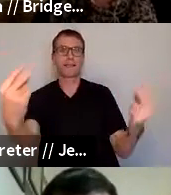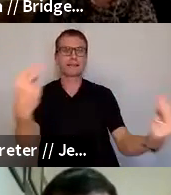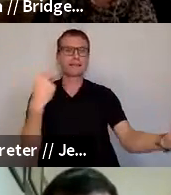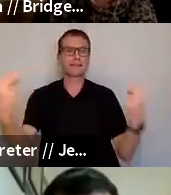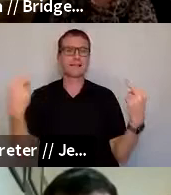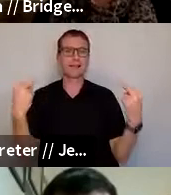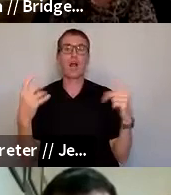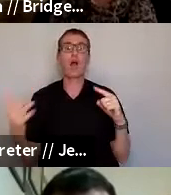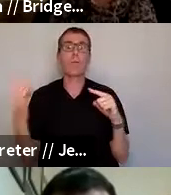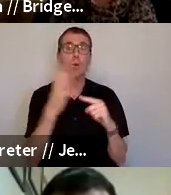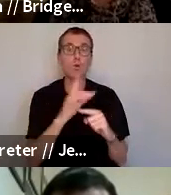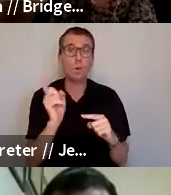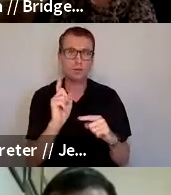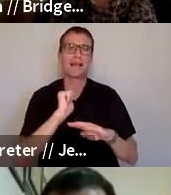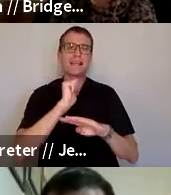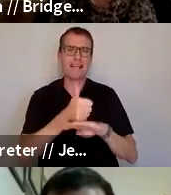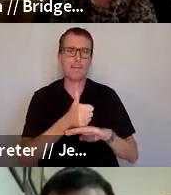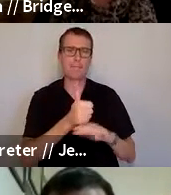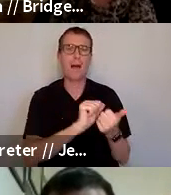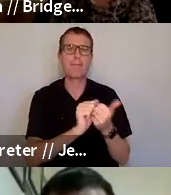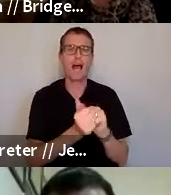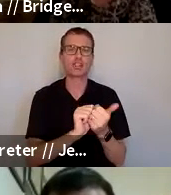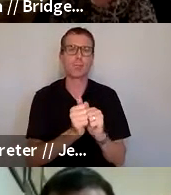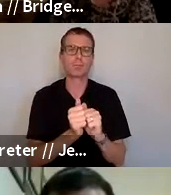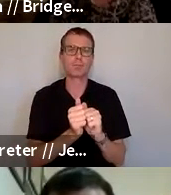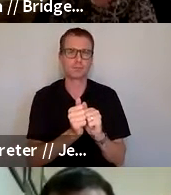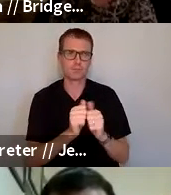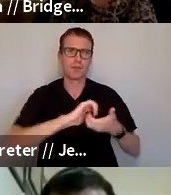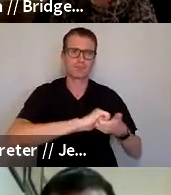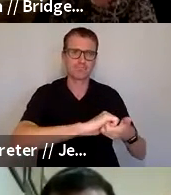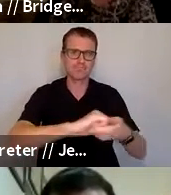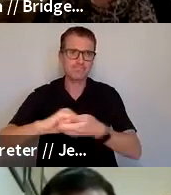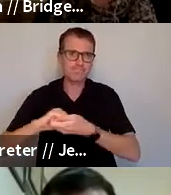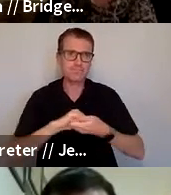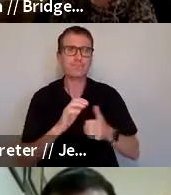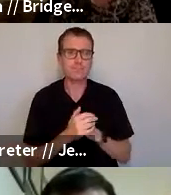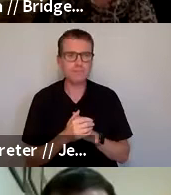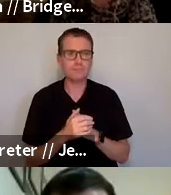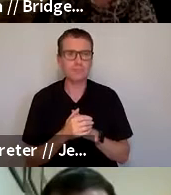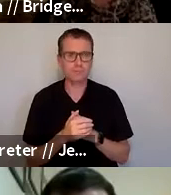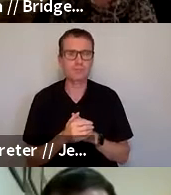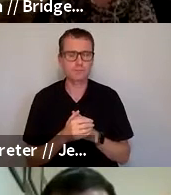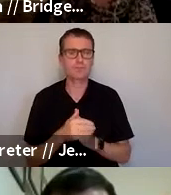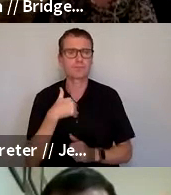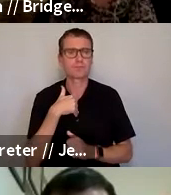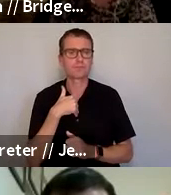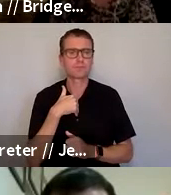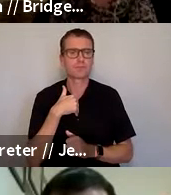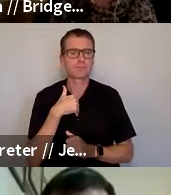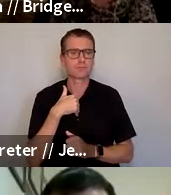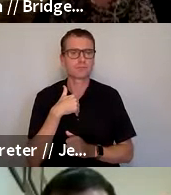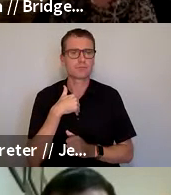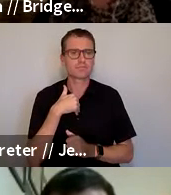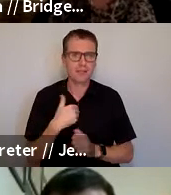you all who want to do those partnerships and get better at promoting what you